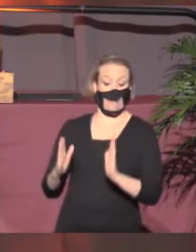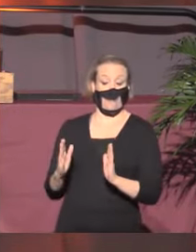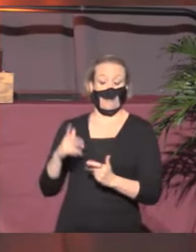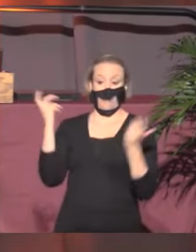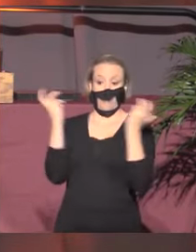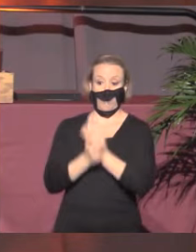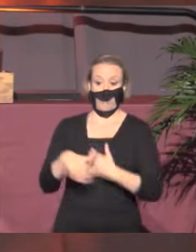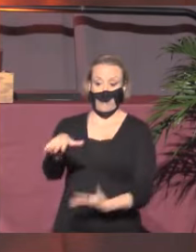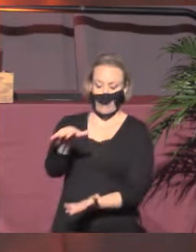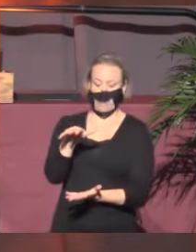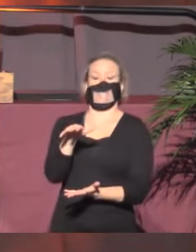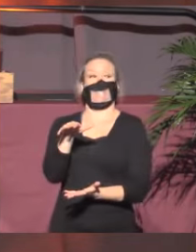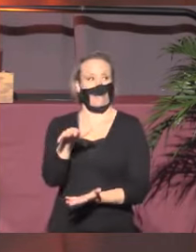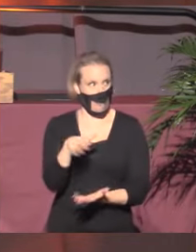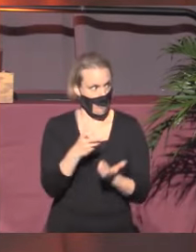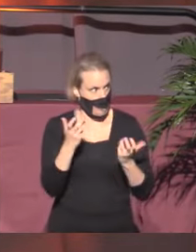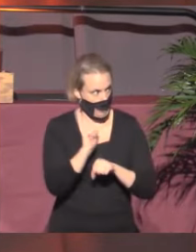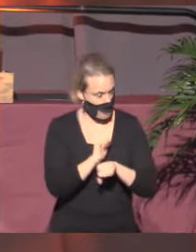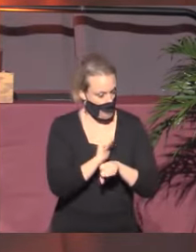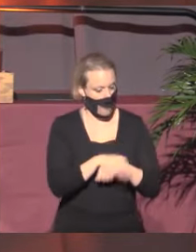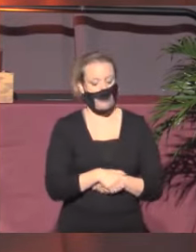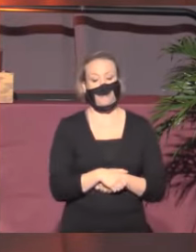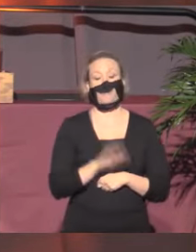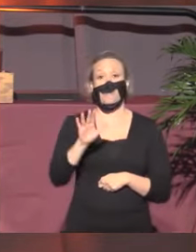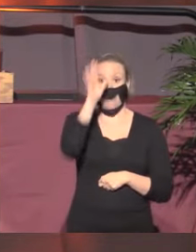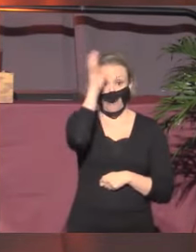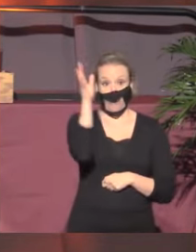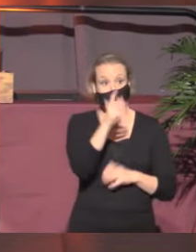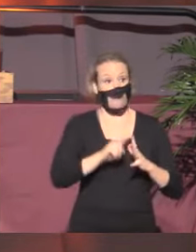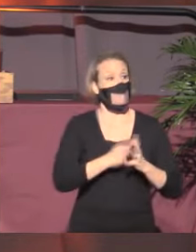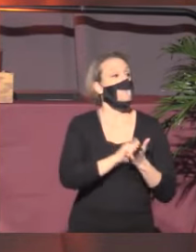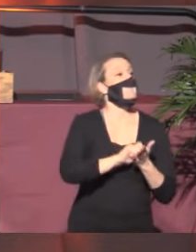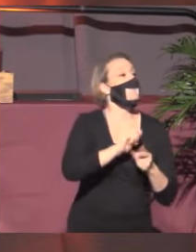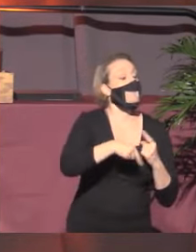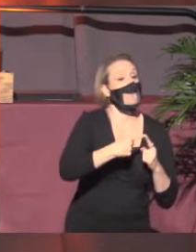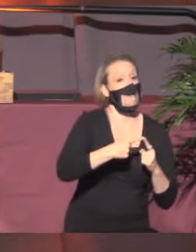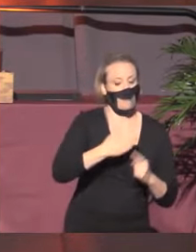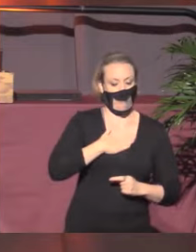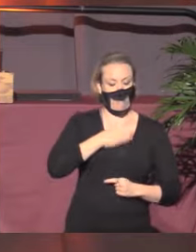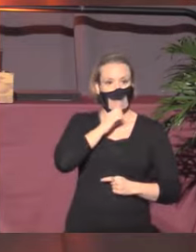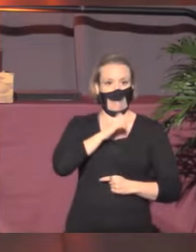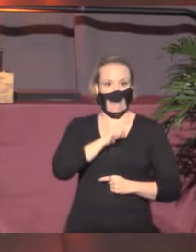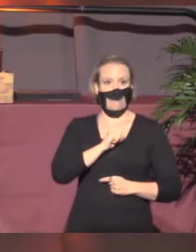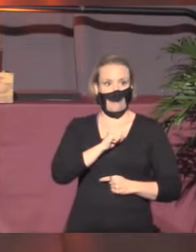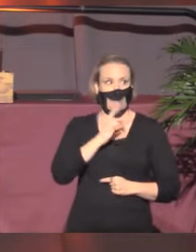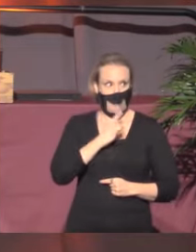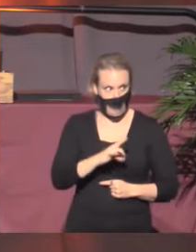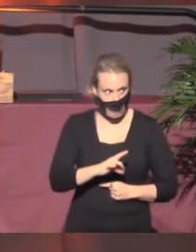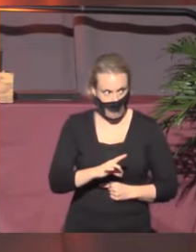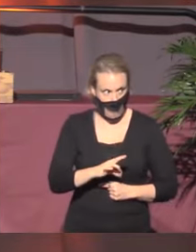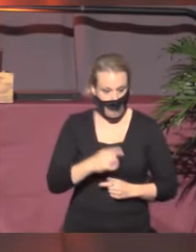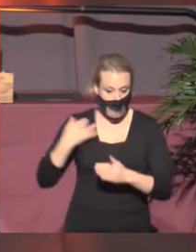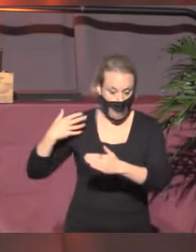this would be. My grandfather began writing his life story when he was my age and continued to do so until the day before his